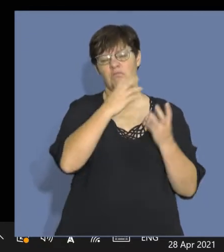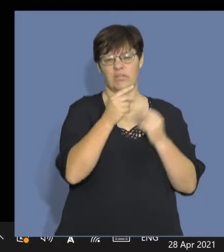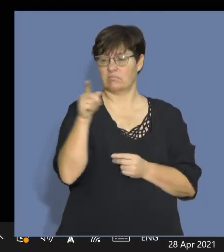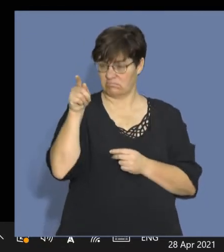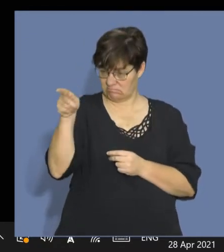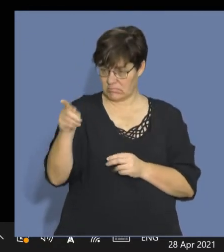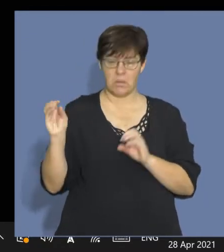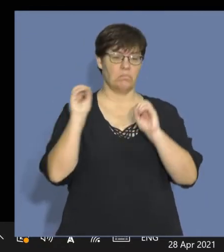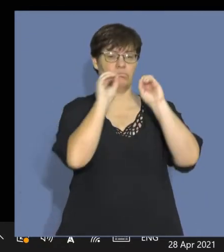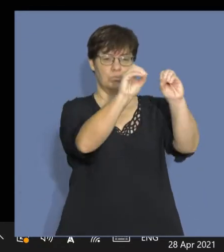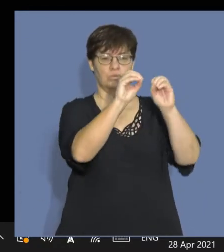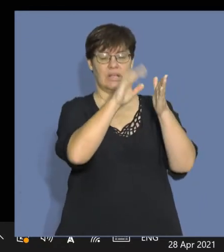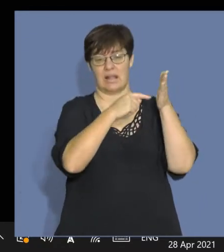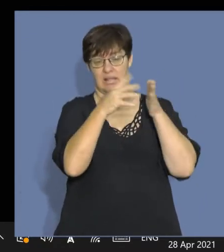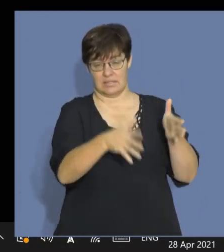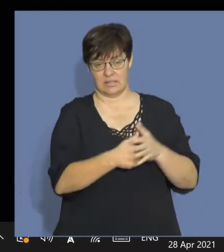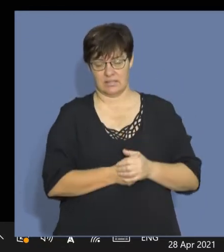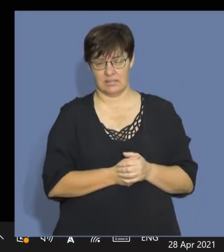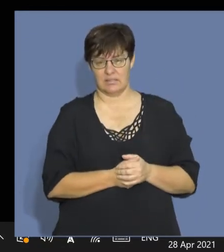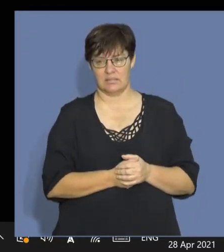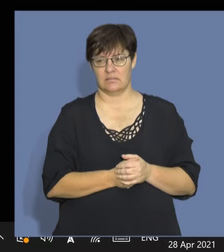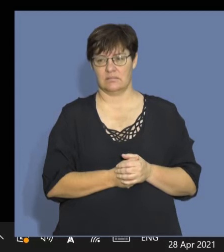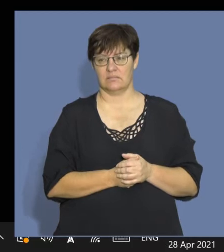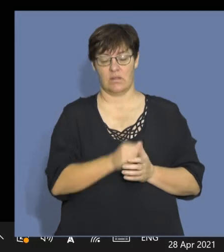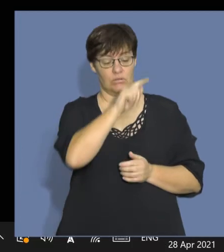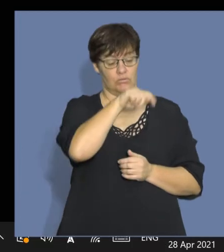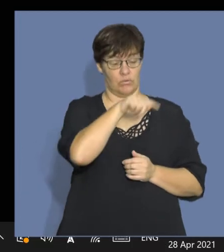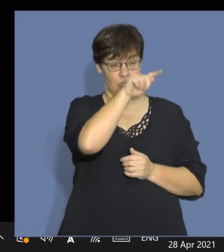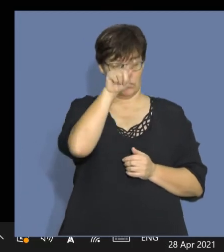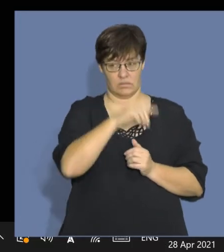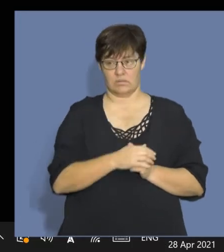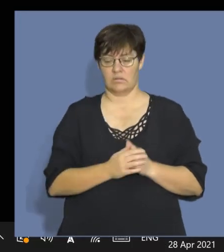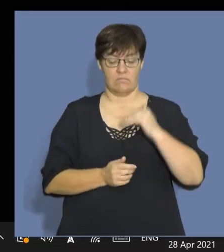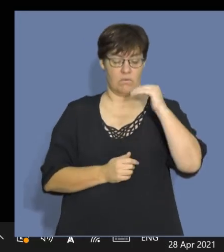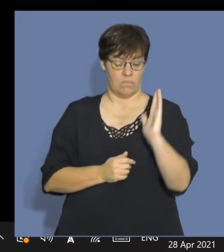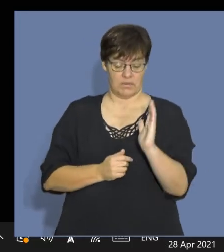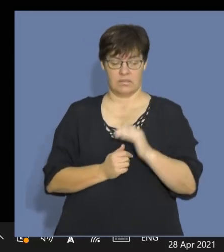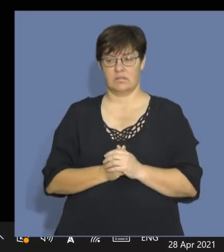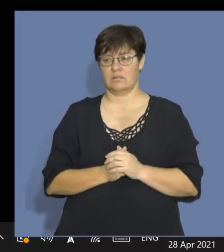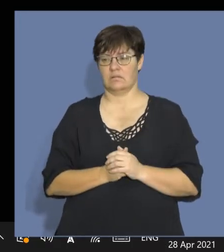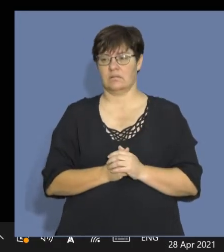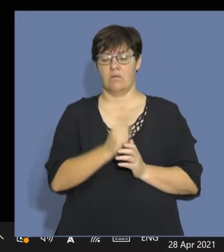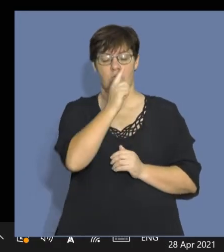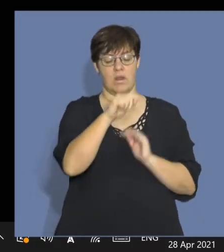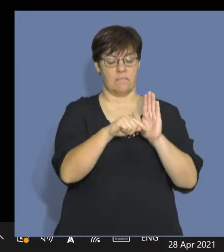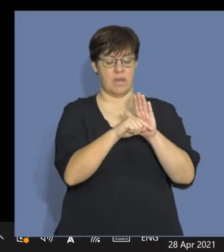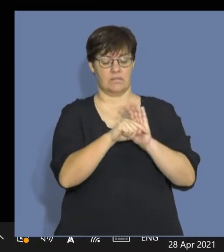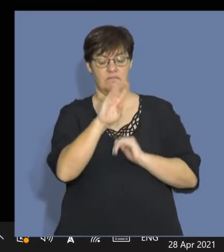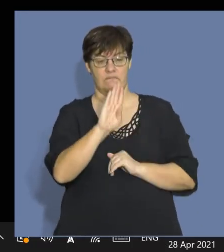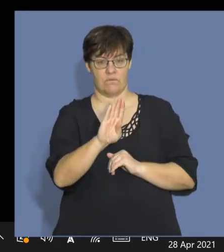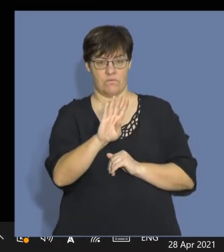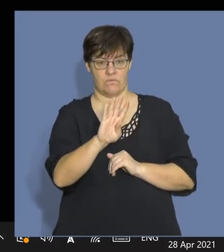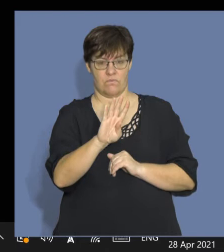what's on the board straight into my calculator. So I'm going to choose the square root. I'm going to open brackets, and I'm going to go 1